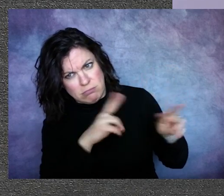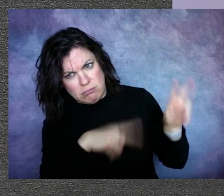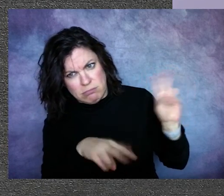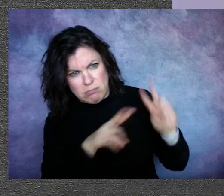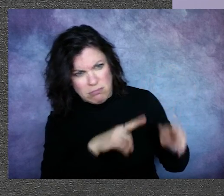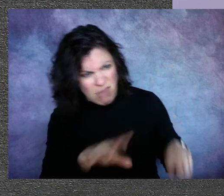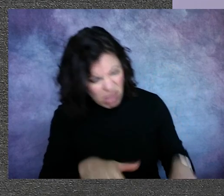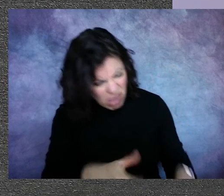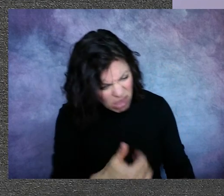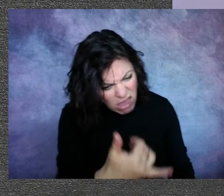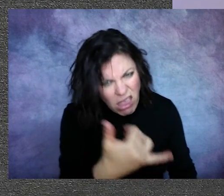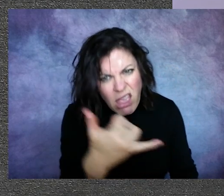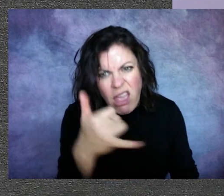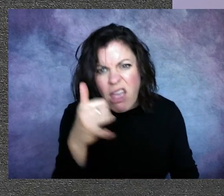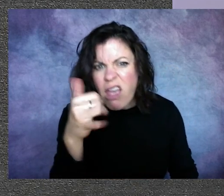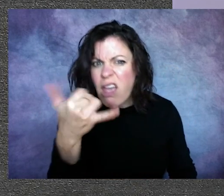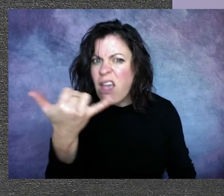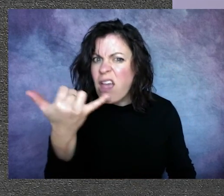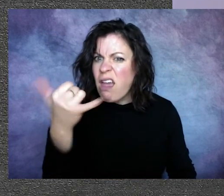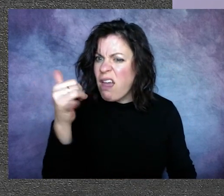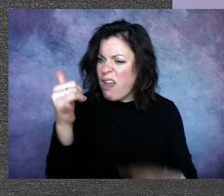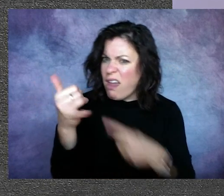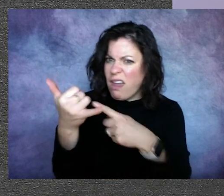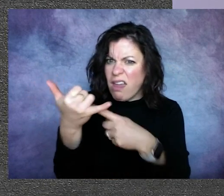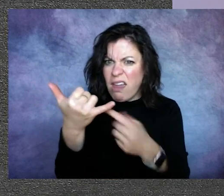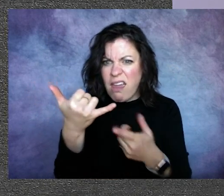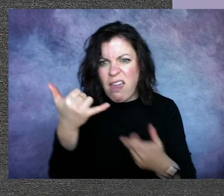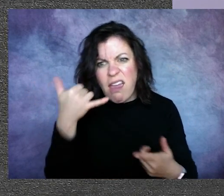curious. He wanted to telephone too.